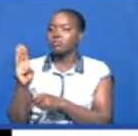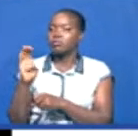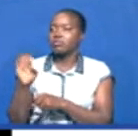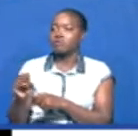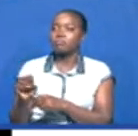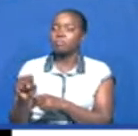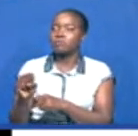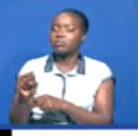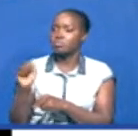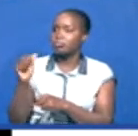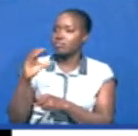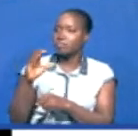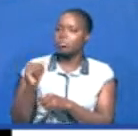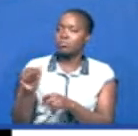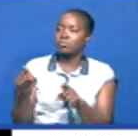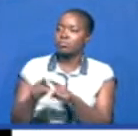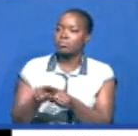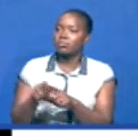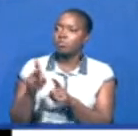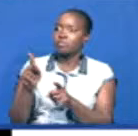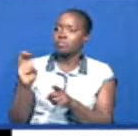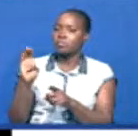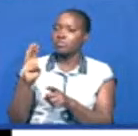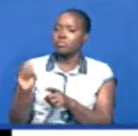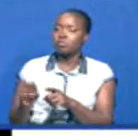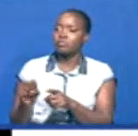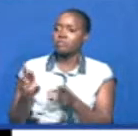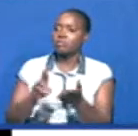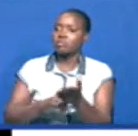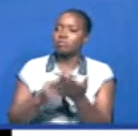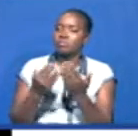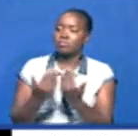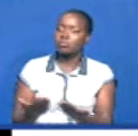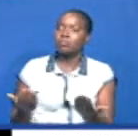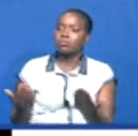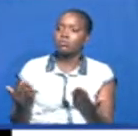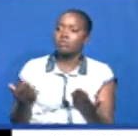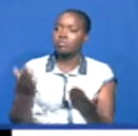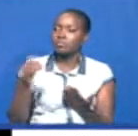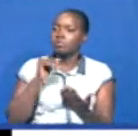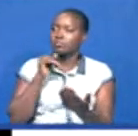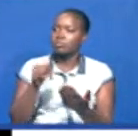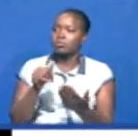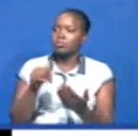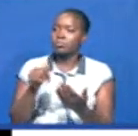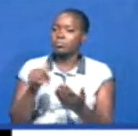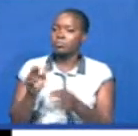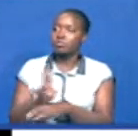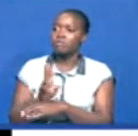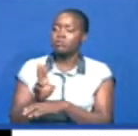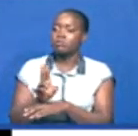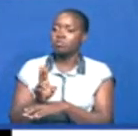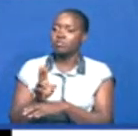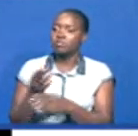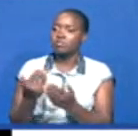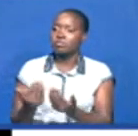ACA, all of them are actually, CAPS are now registering products. Why can't we use the registration of products? Why can't we